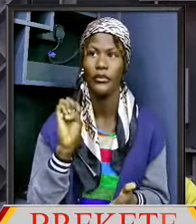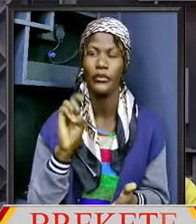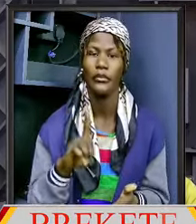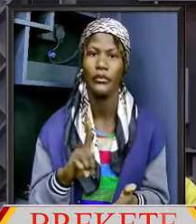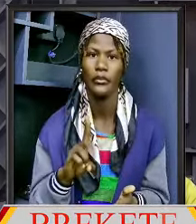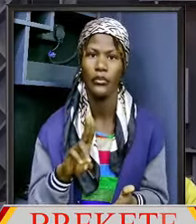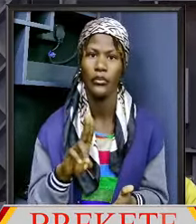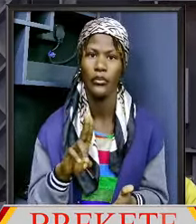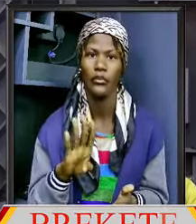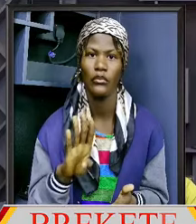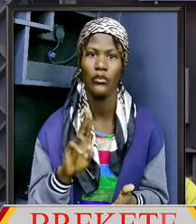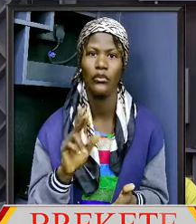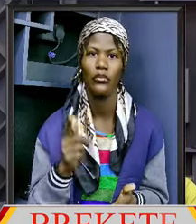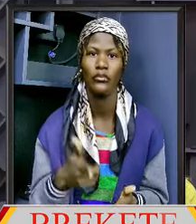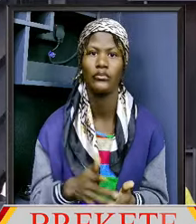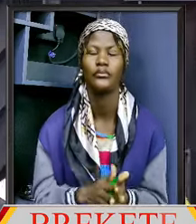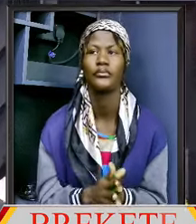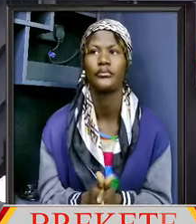sir. Partners. Yes, sir. The